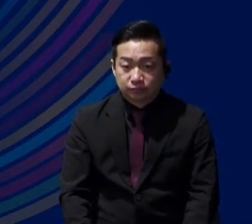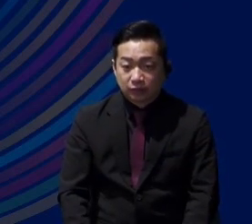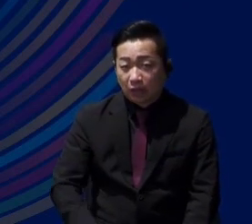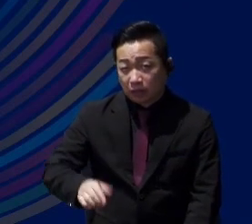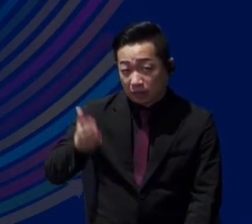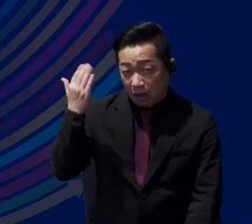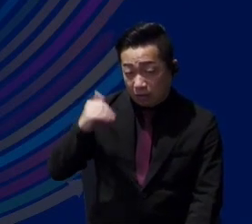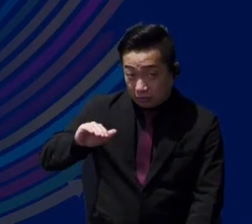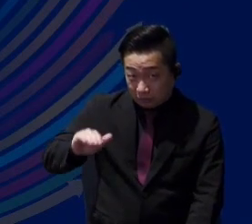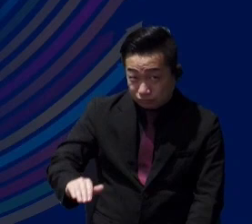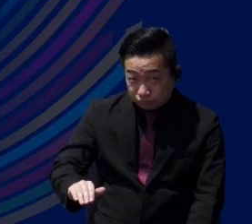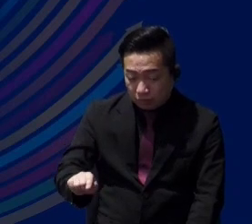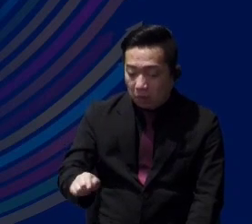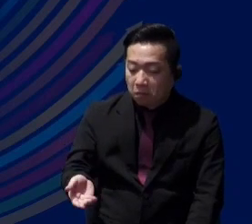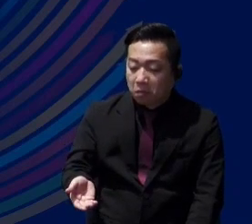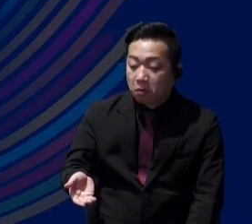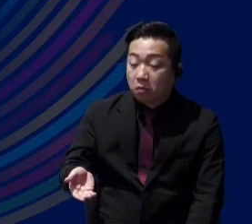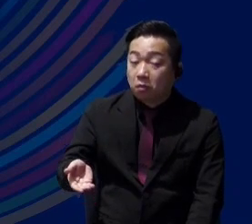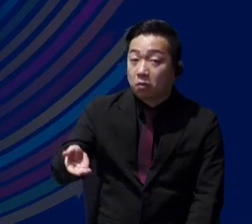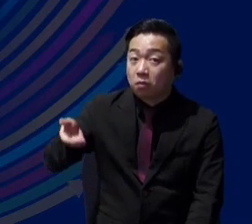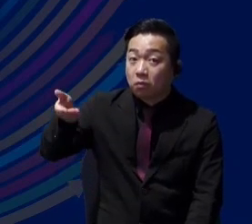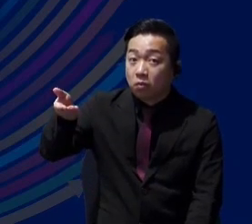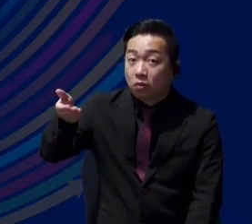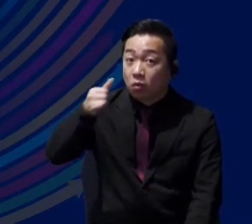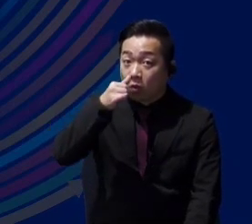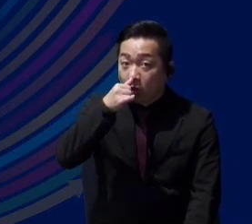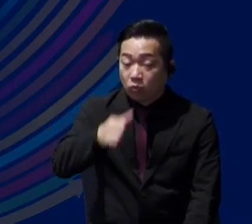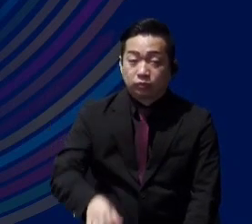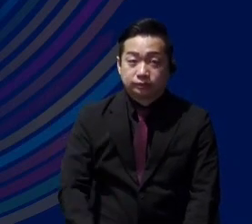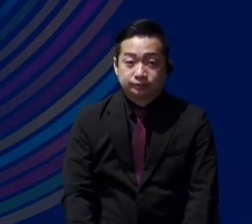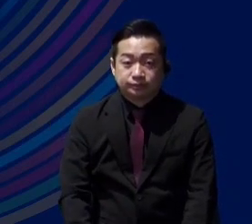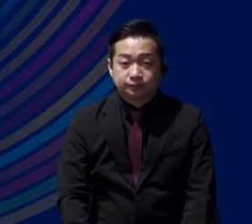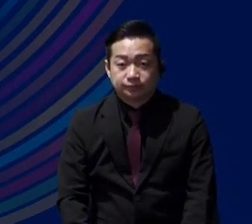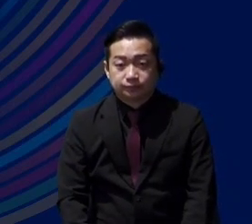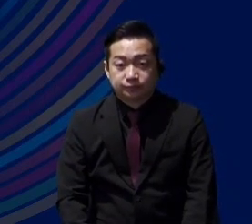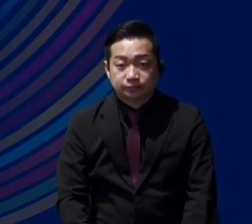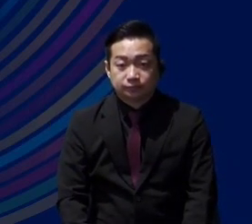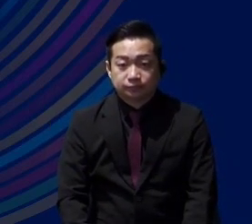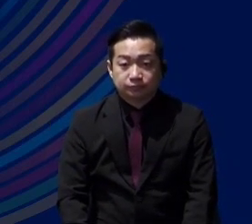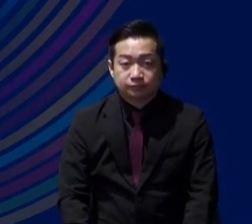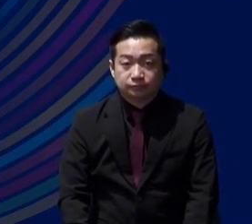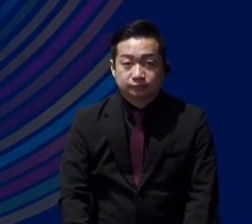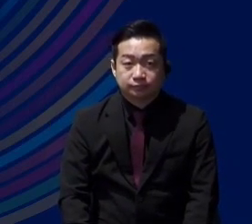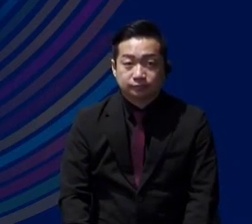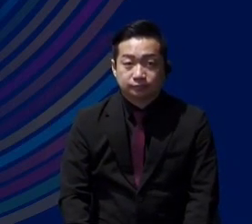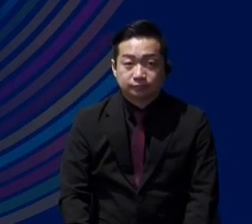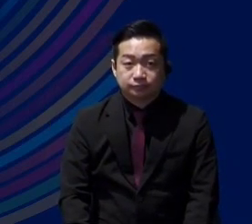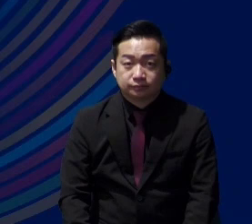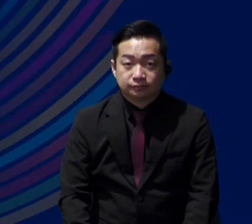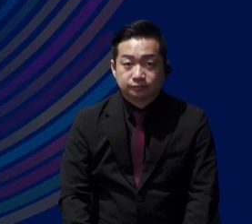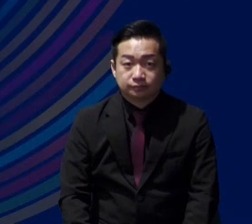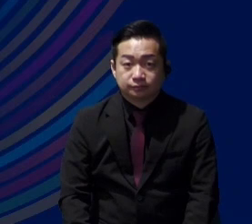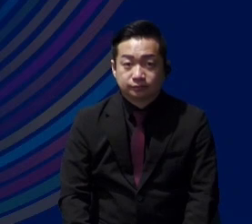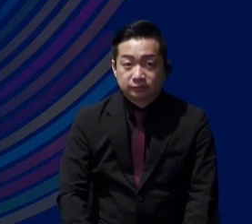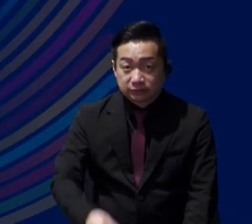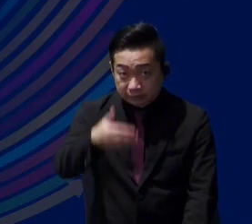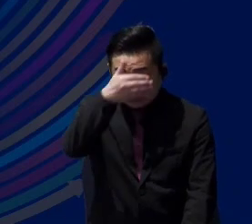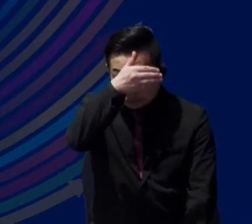cancer is going up due to the killing people in the young ages.